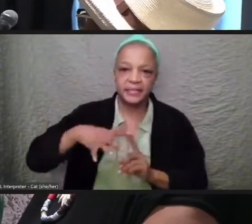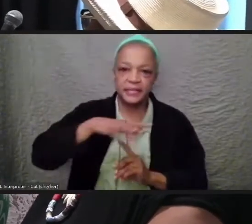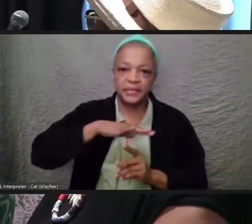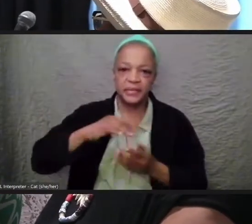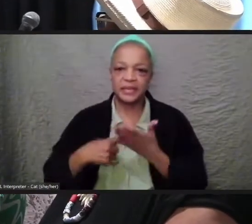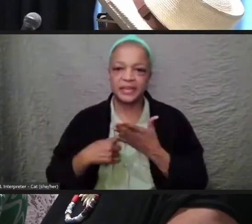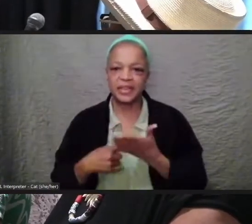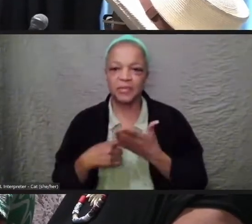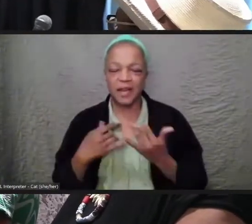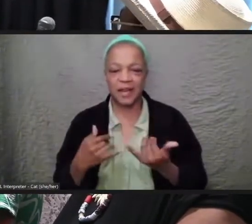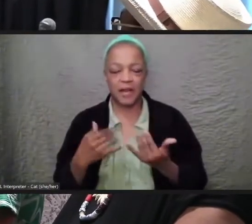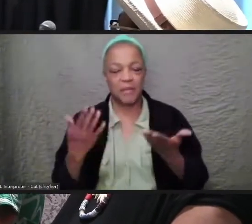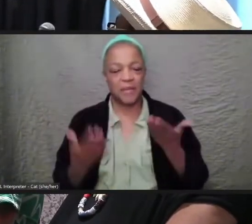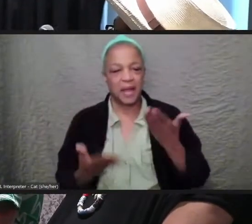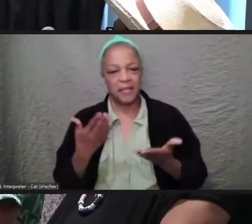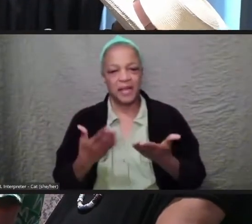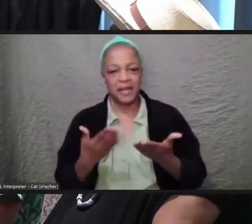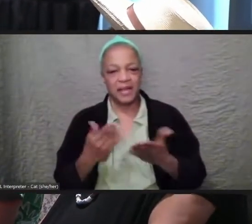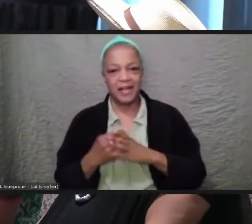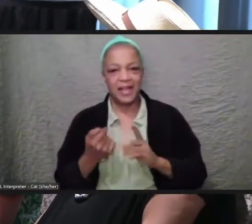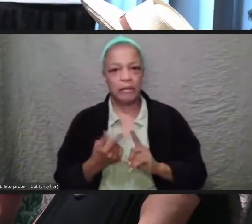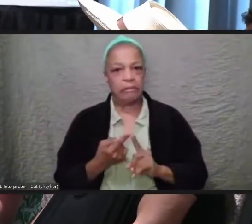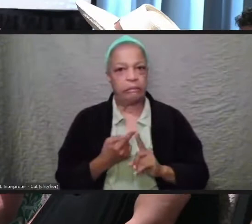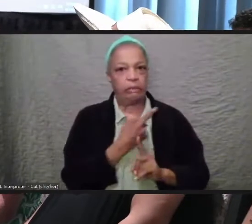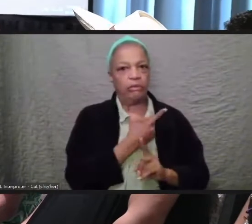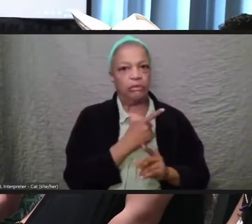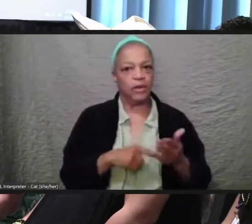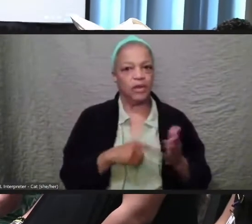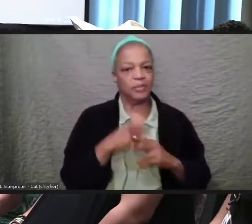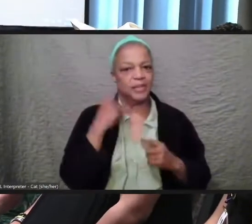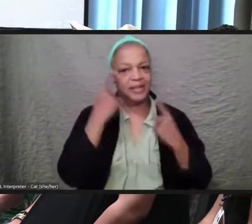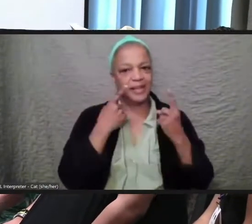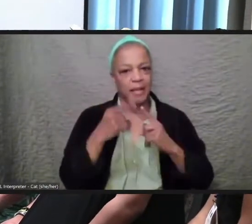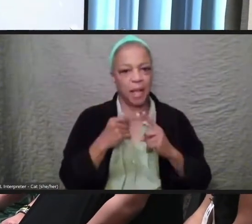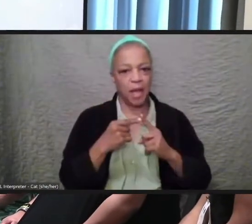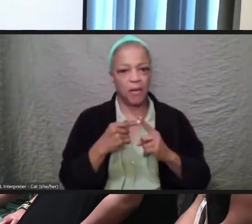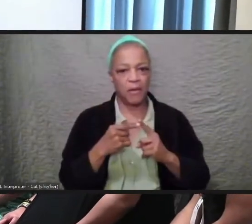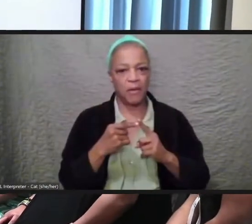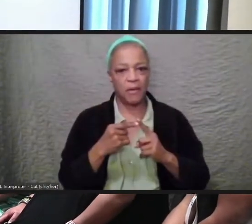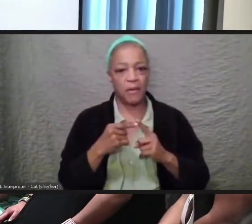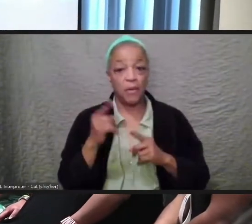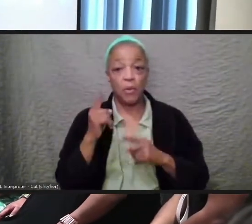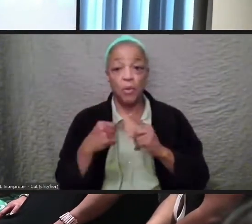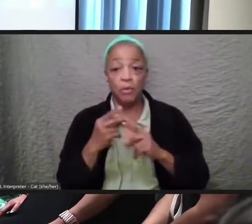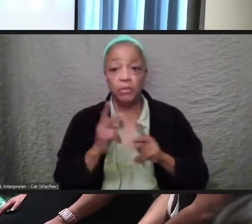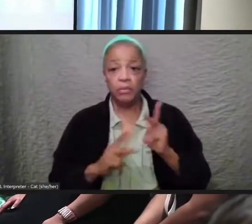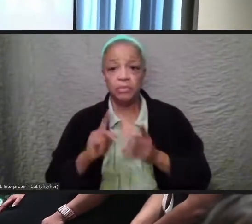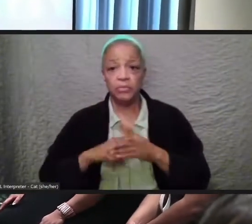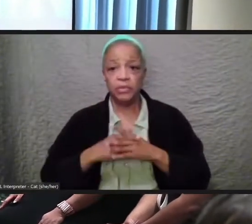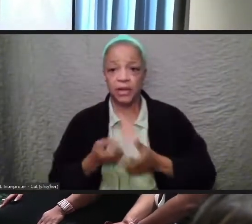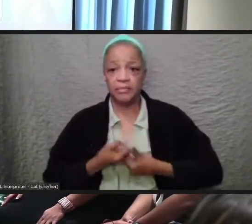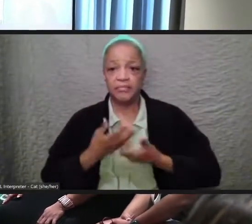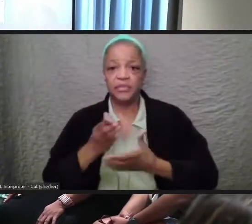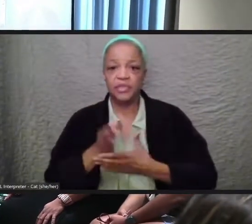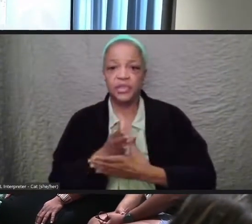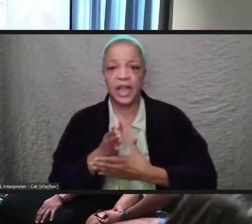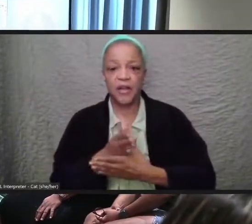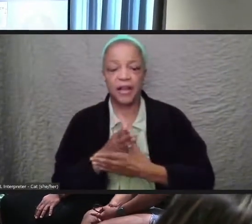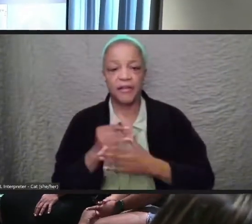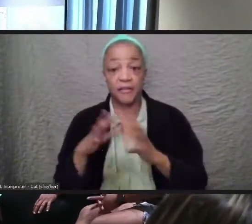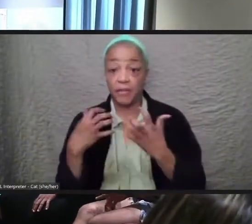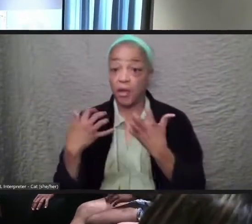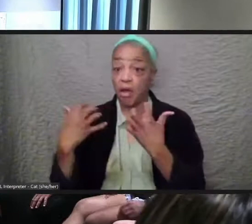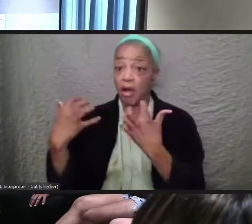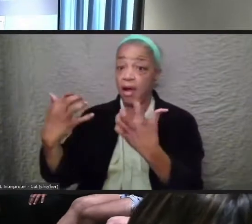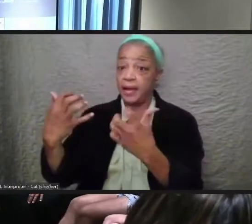not quite sure. It might be a little off what everybody has been thinking, but when people started sharing from the